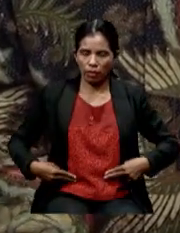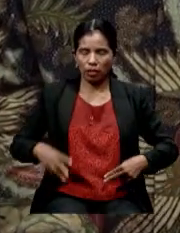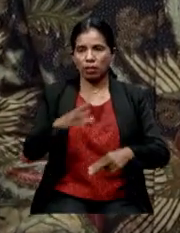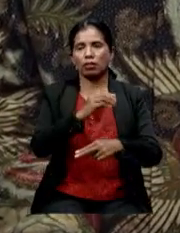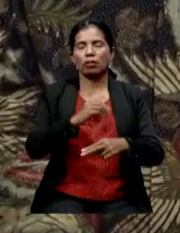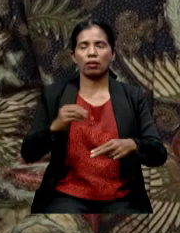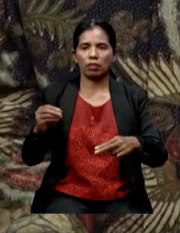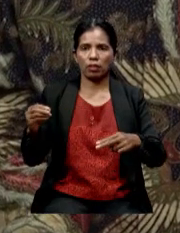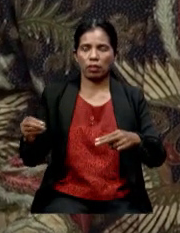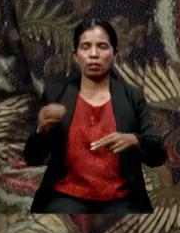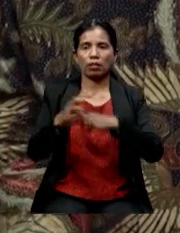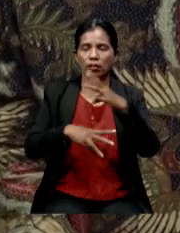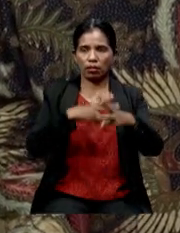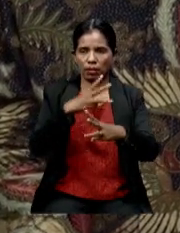organizations,